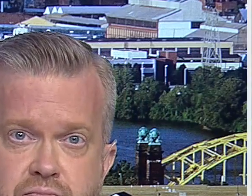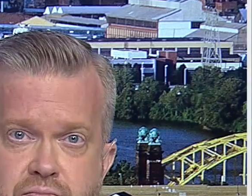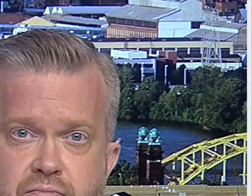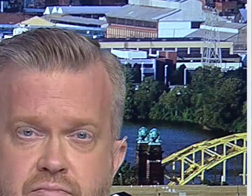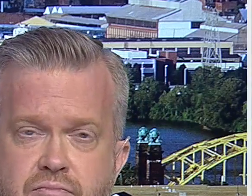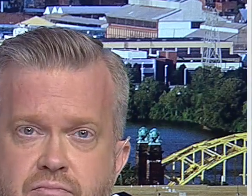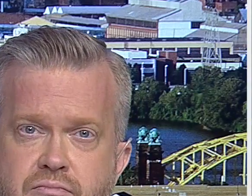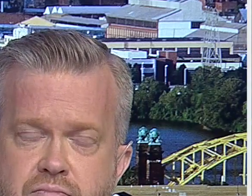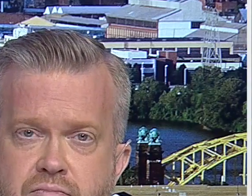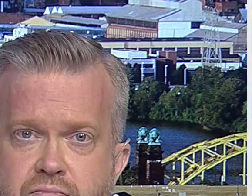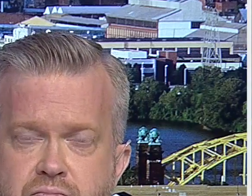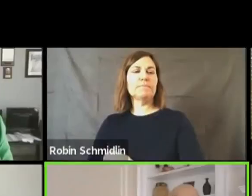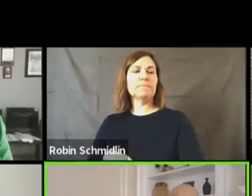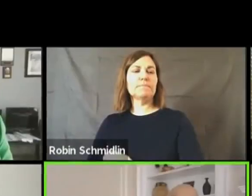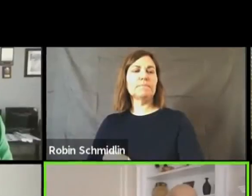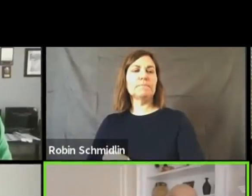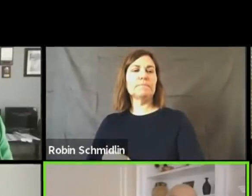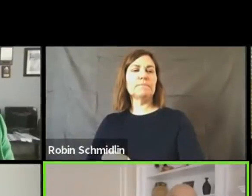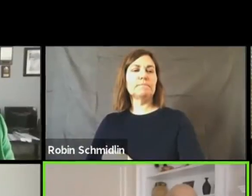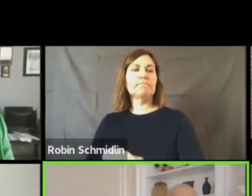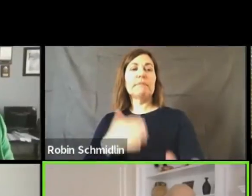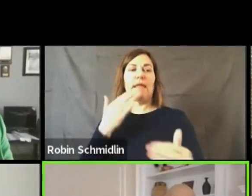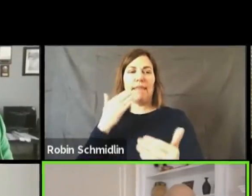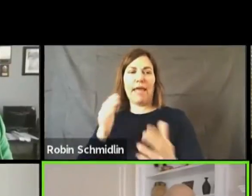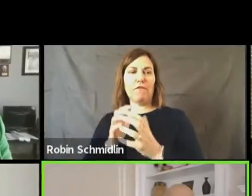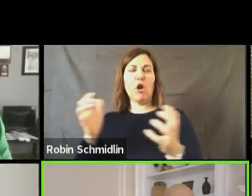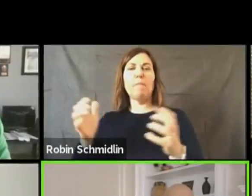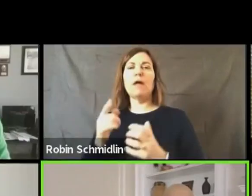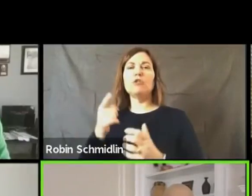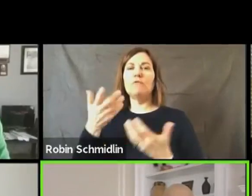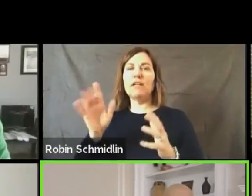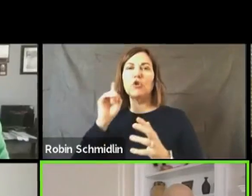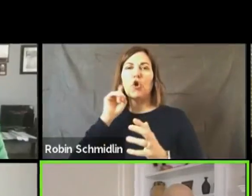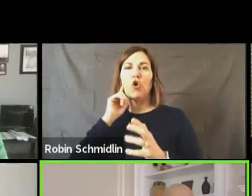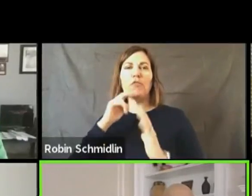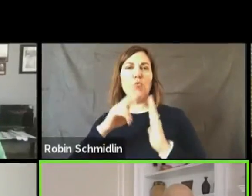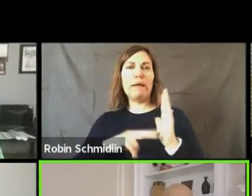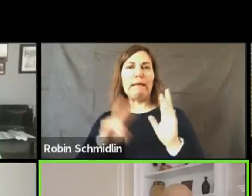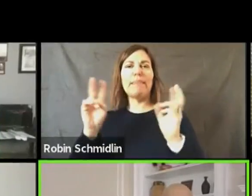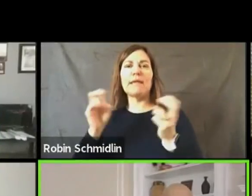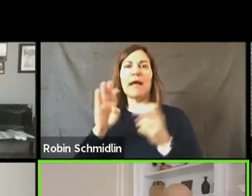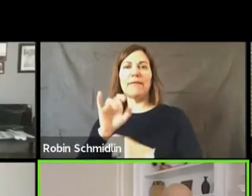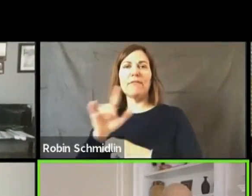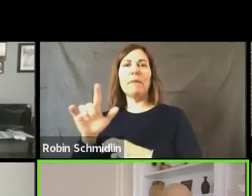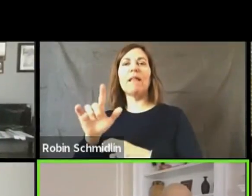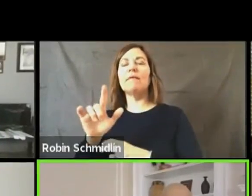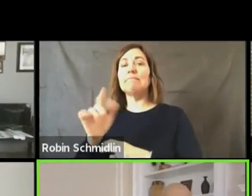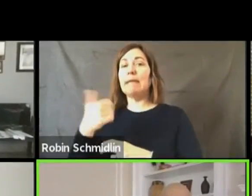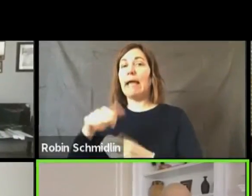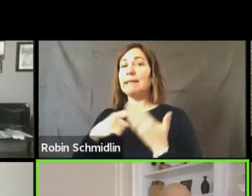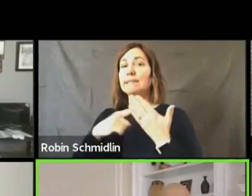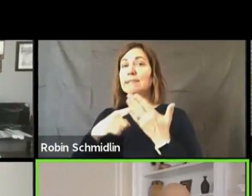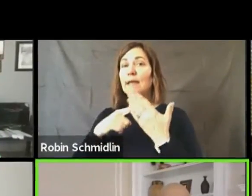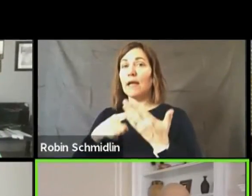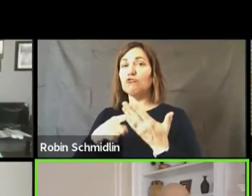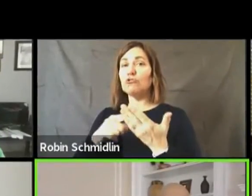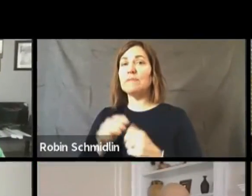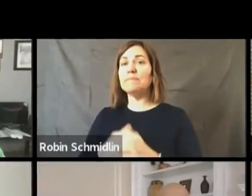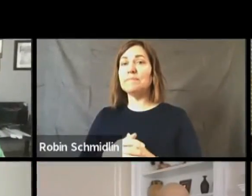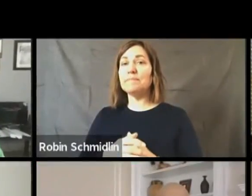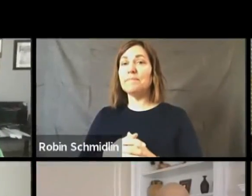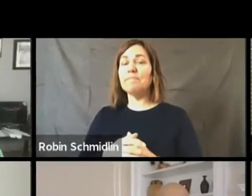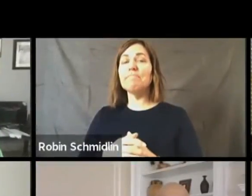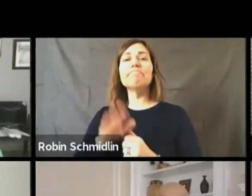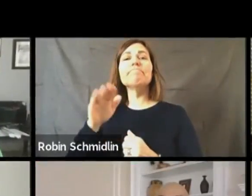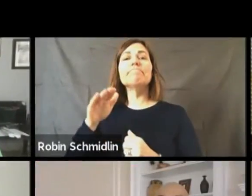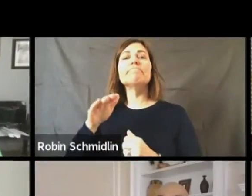make it enforceable. The changes make it clear who can be evicted and reduce fines for landlords who break the law from $10,000